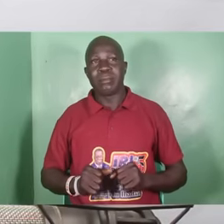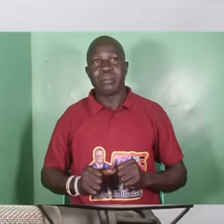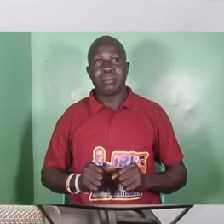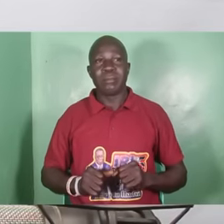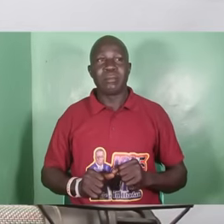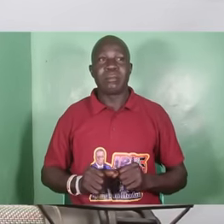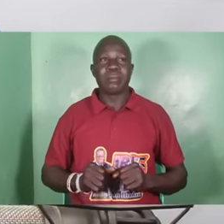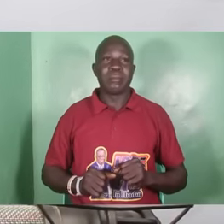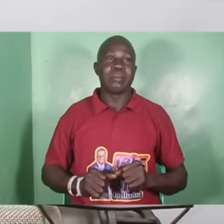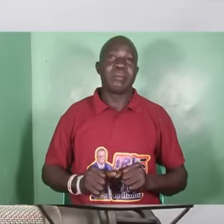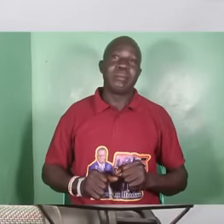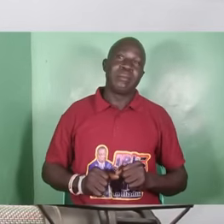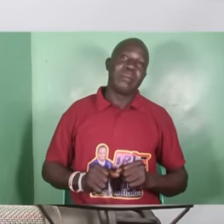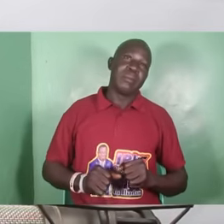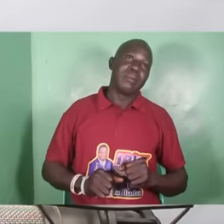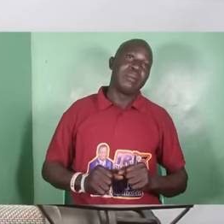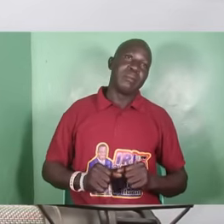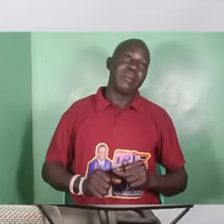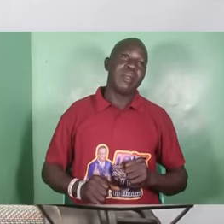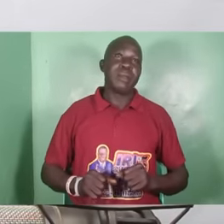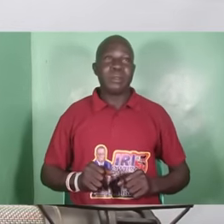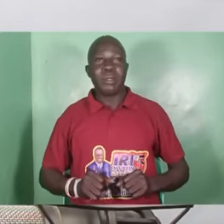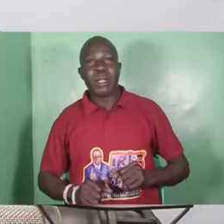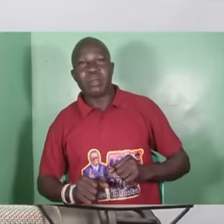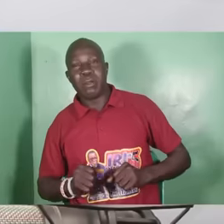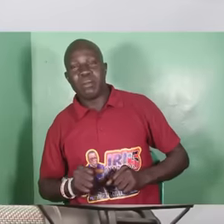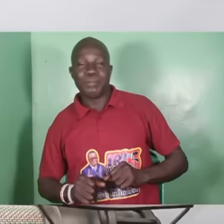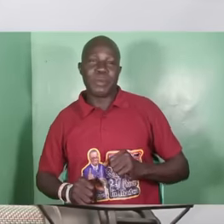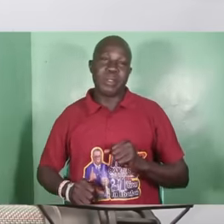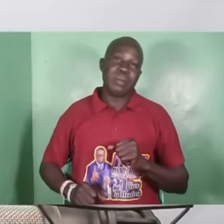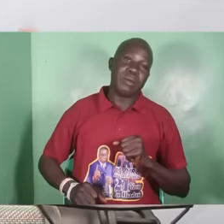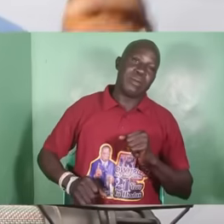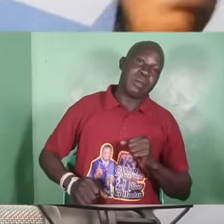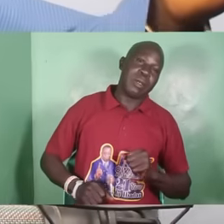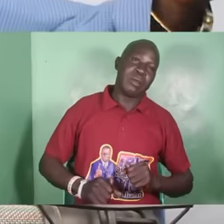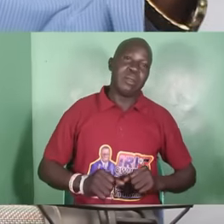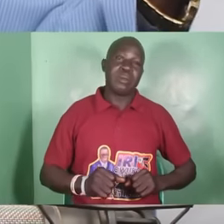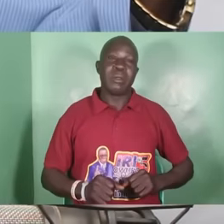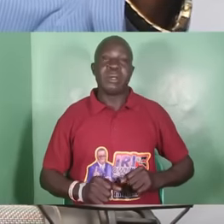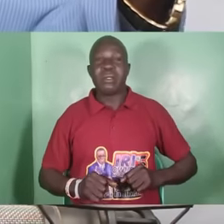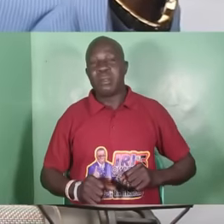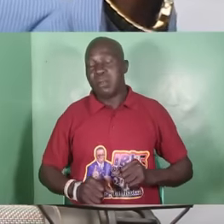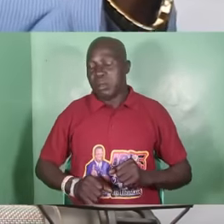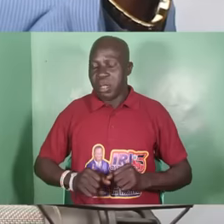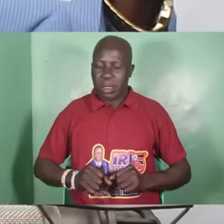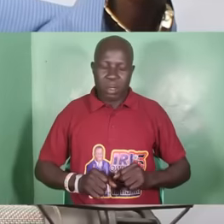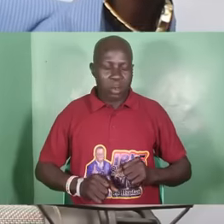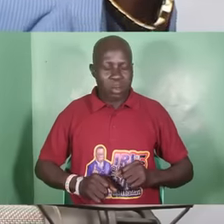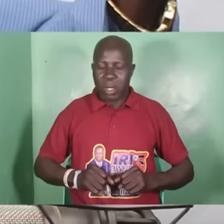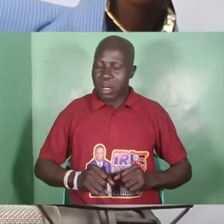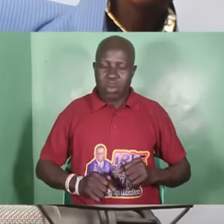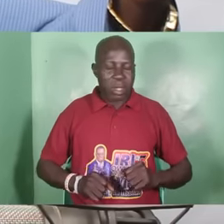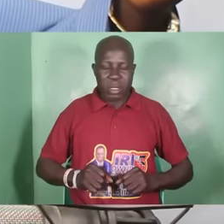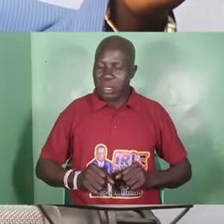oro bi gba pada so pe aye mi pada tun la lo ibanu ja mi